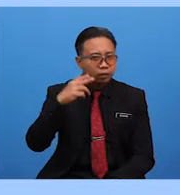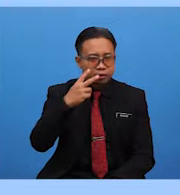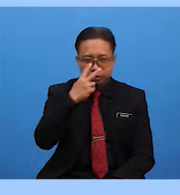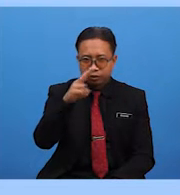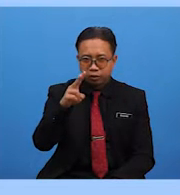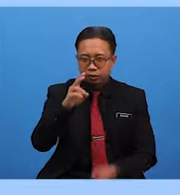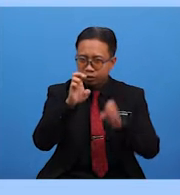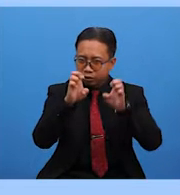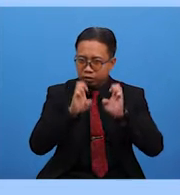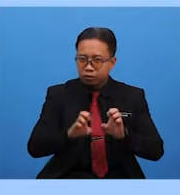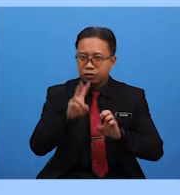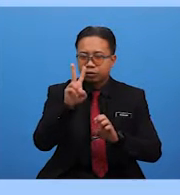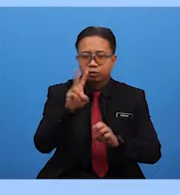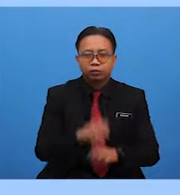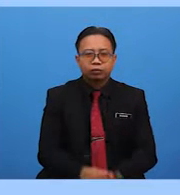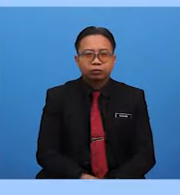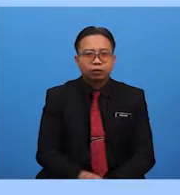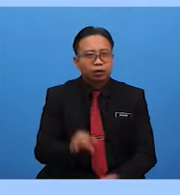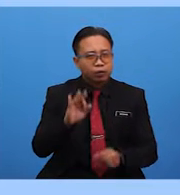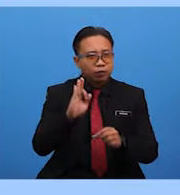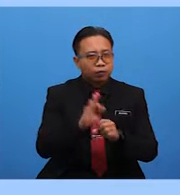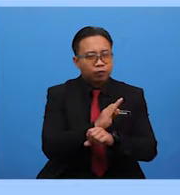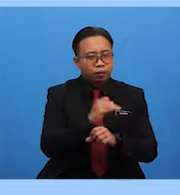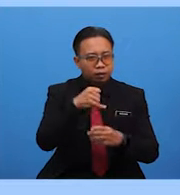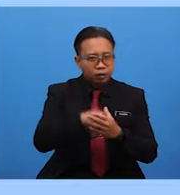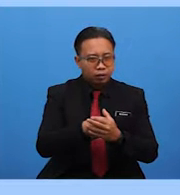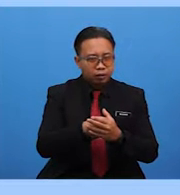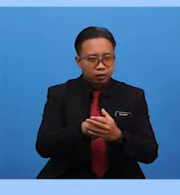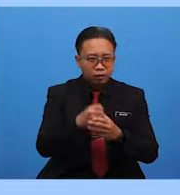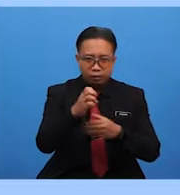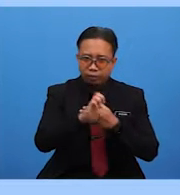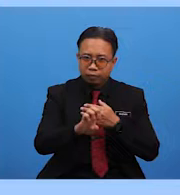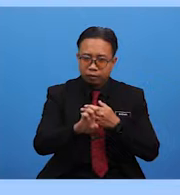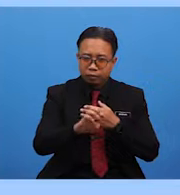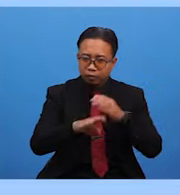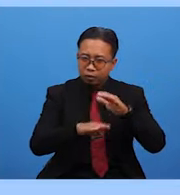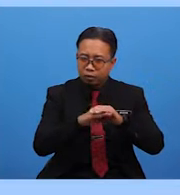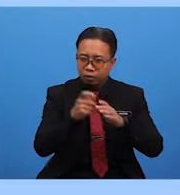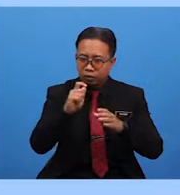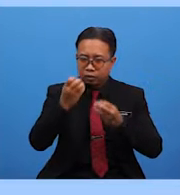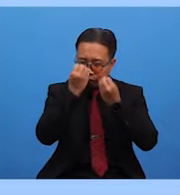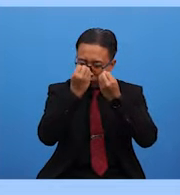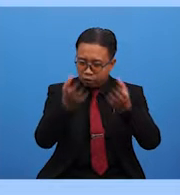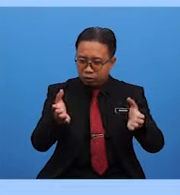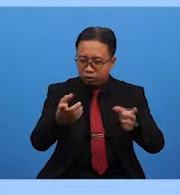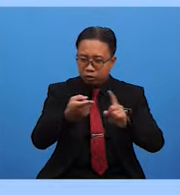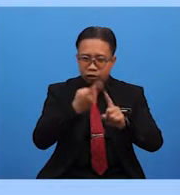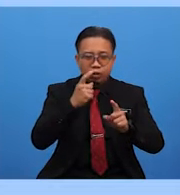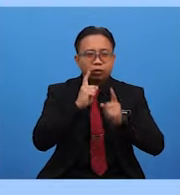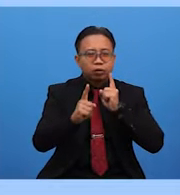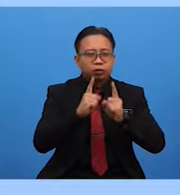Let's proceed with exercise 2. Fill in the gaps in the email below with the information from the